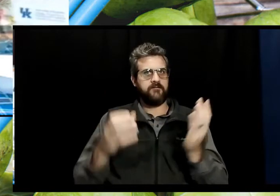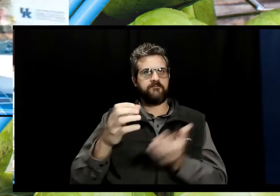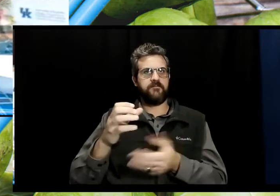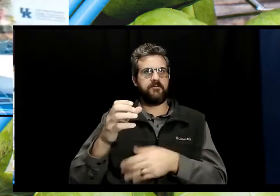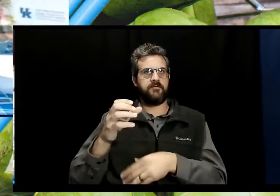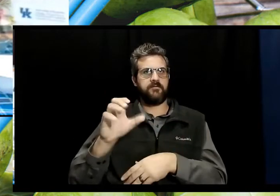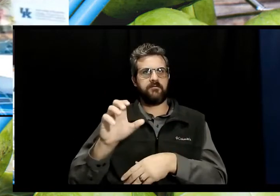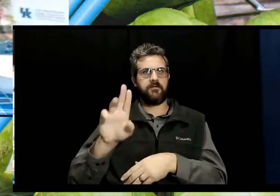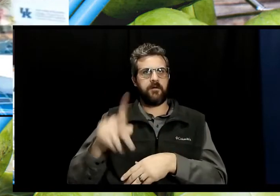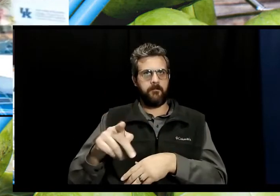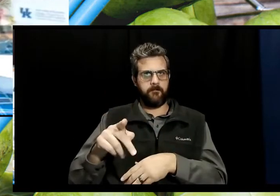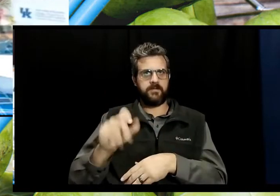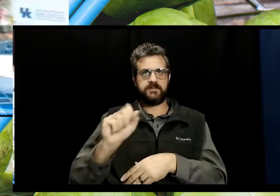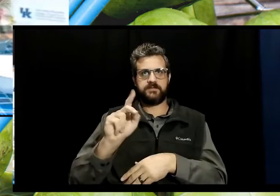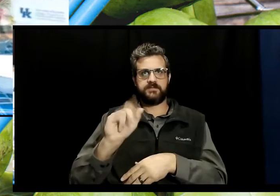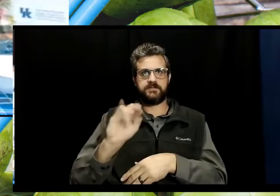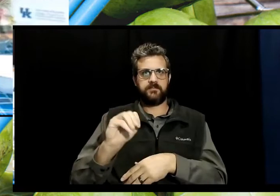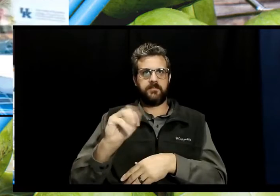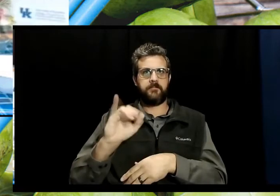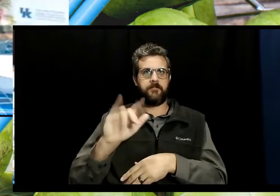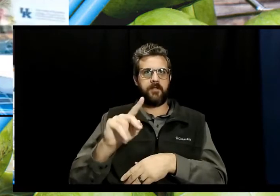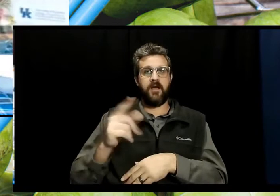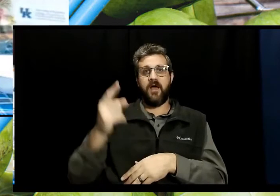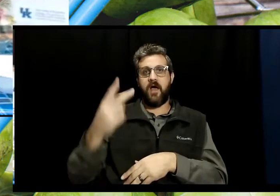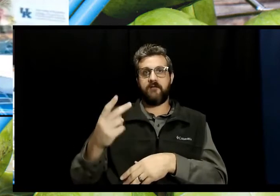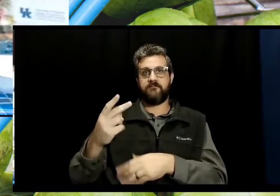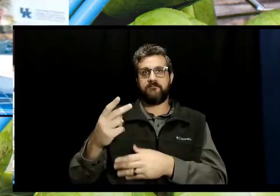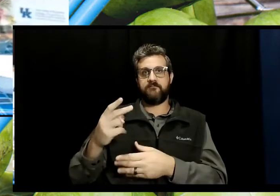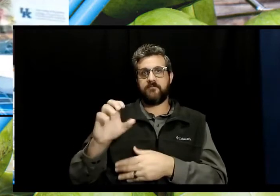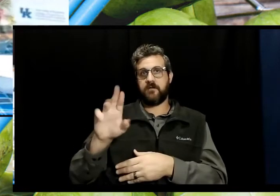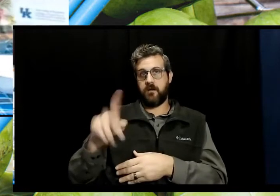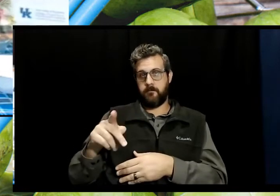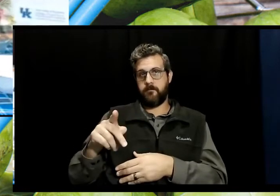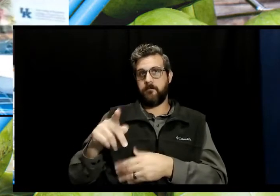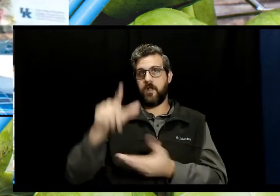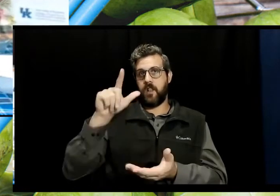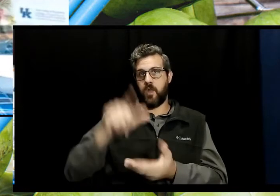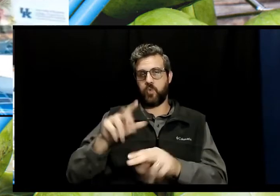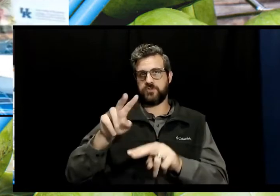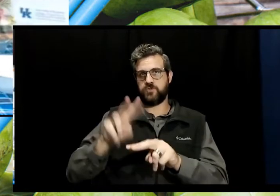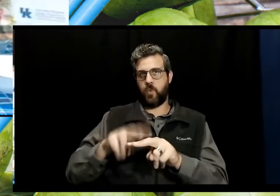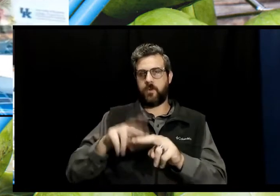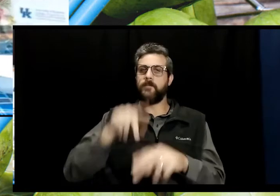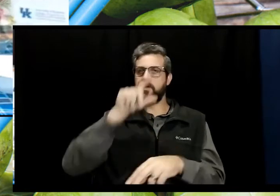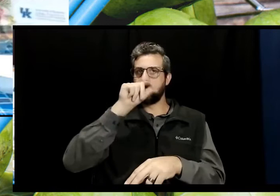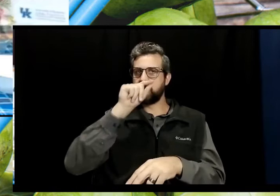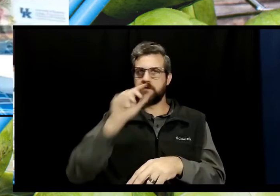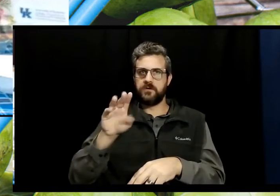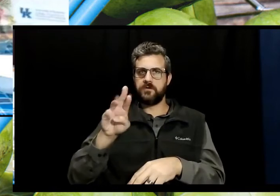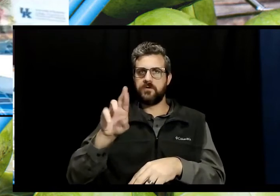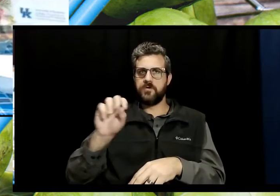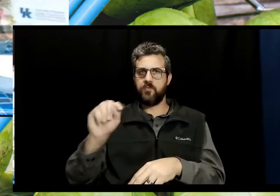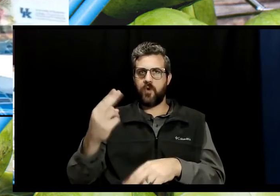and a 1/2 cup of a low sodium chicken broth. Now it tells us to add that